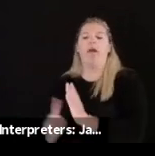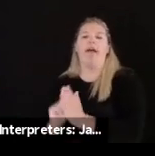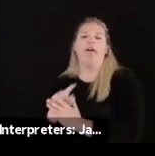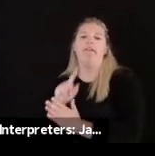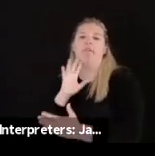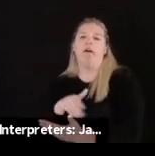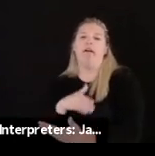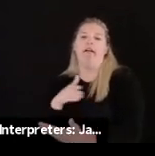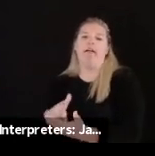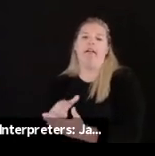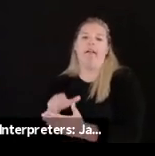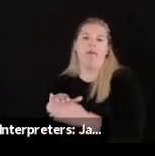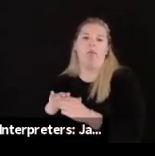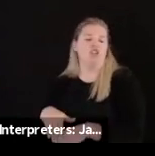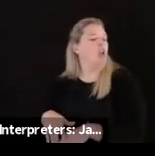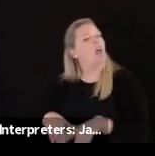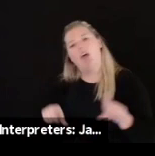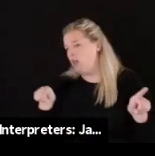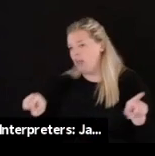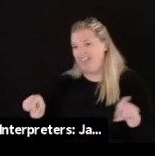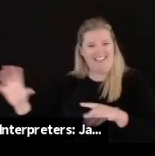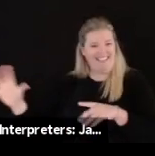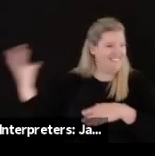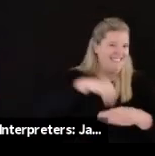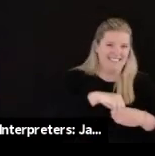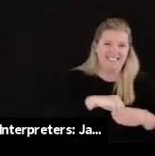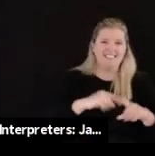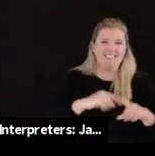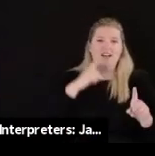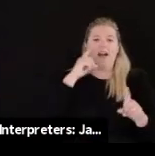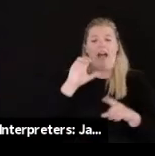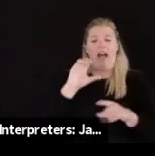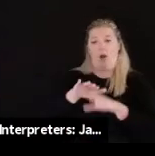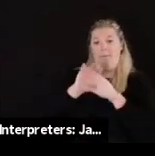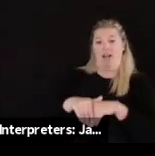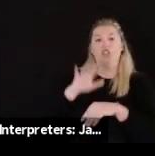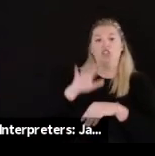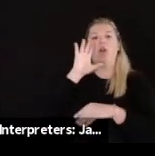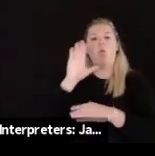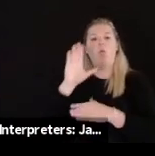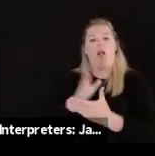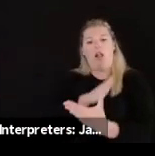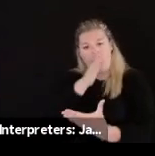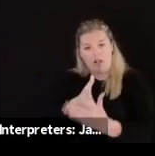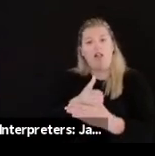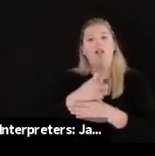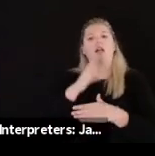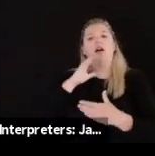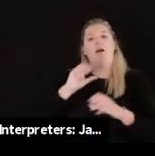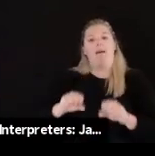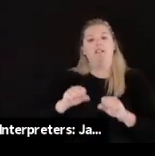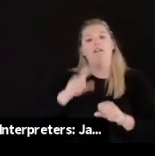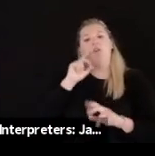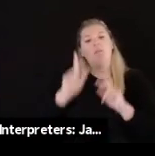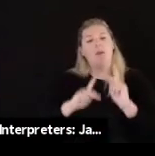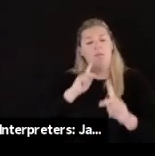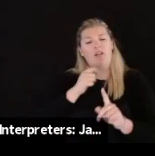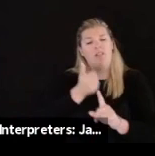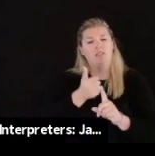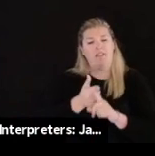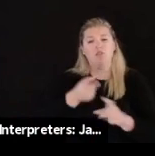because oppression interrupts the capacity for people to be in control of their sexual, mental,